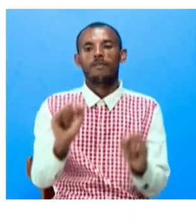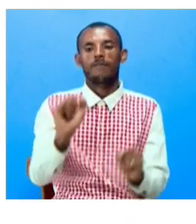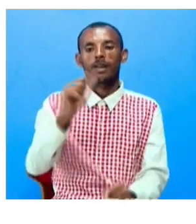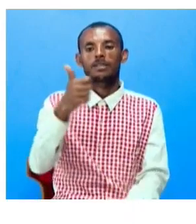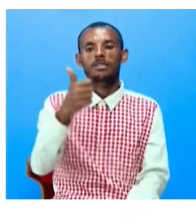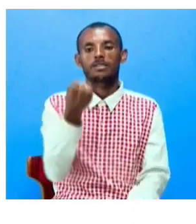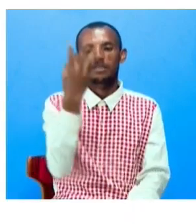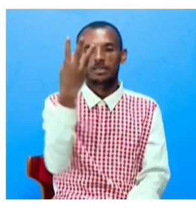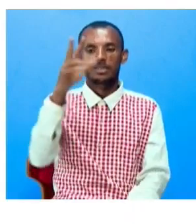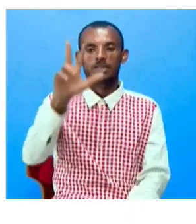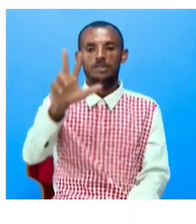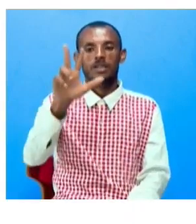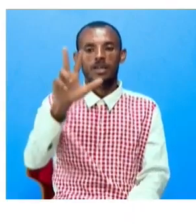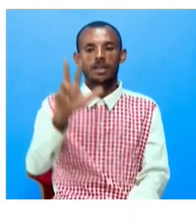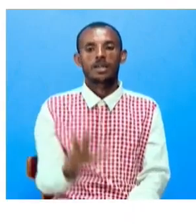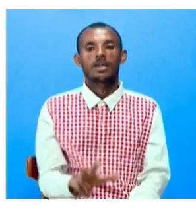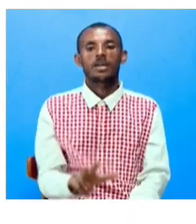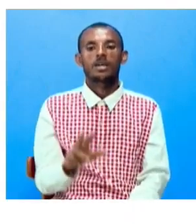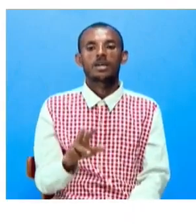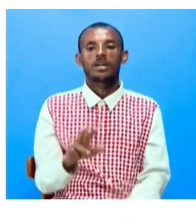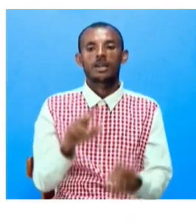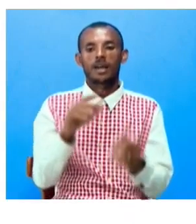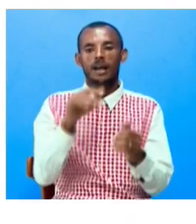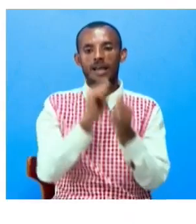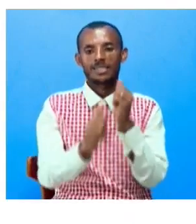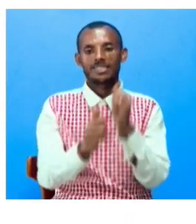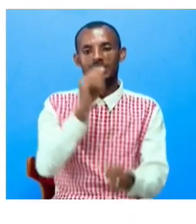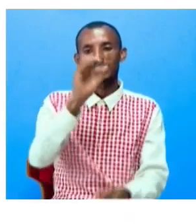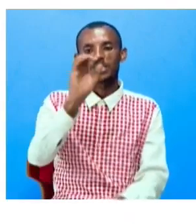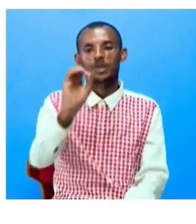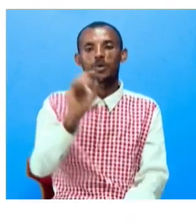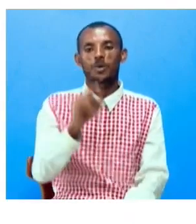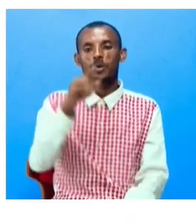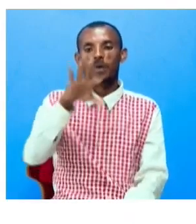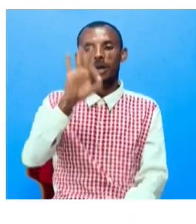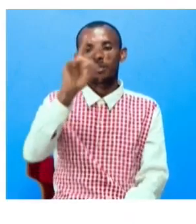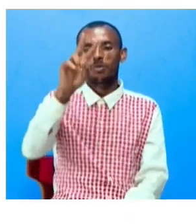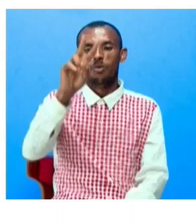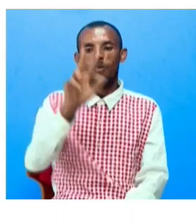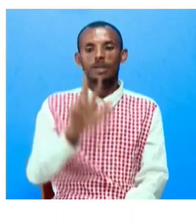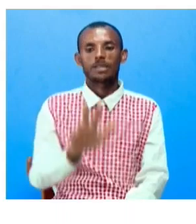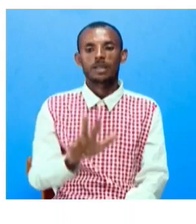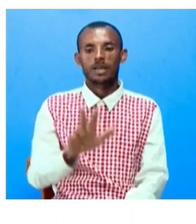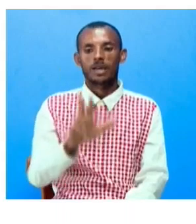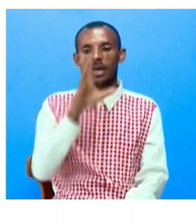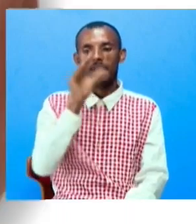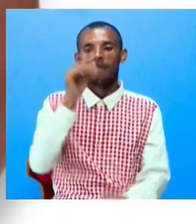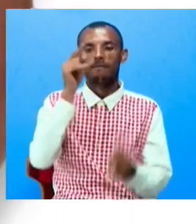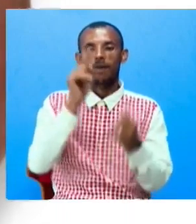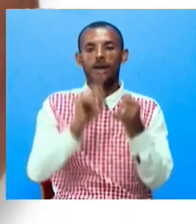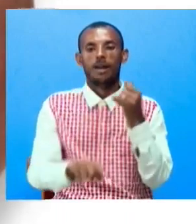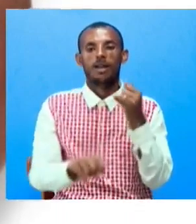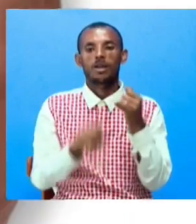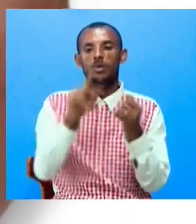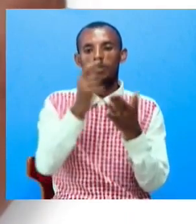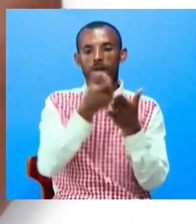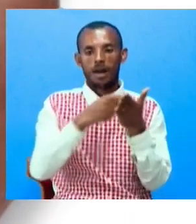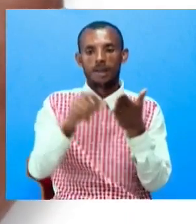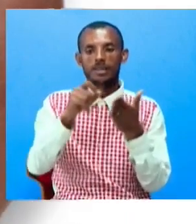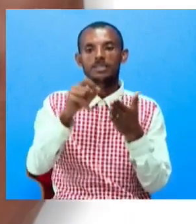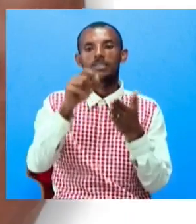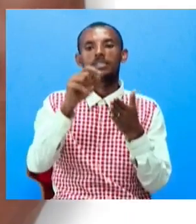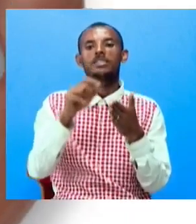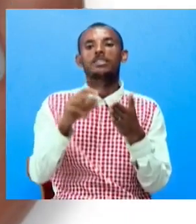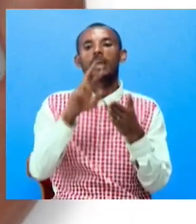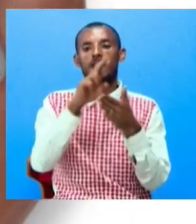10, you will have 3, or simply cancel out zeros, you will have 4 over 3, and finally, you write the ratio in